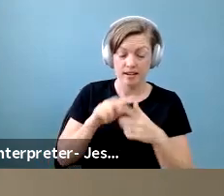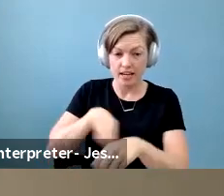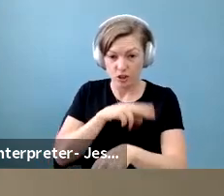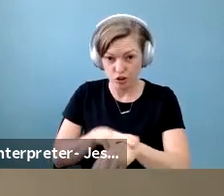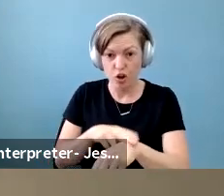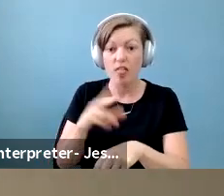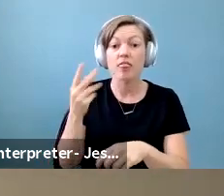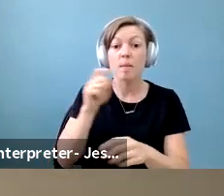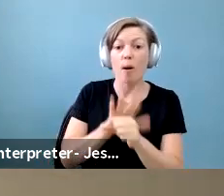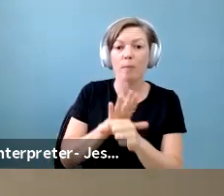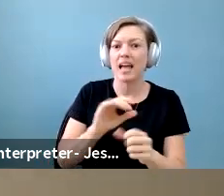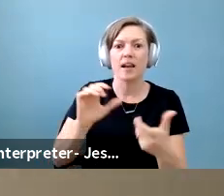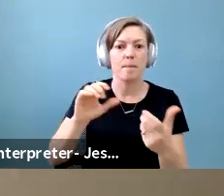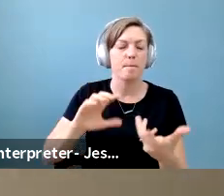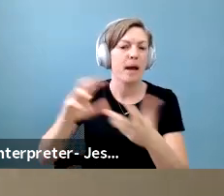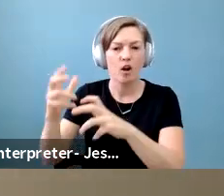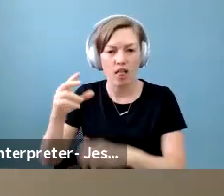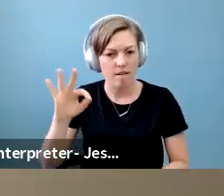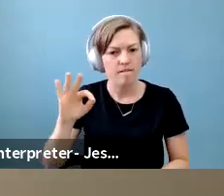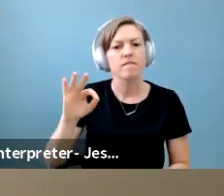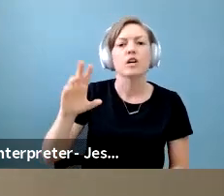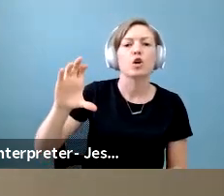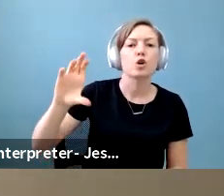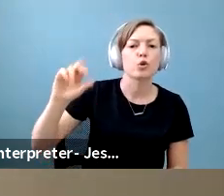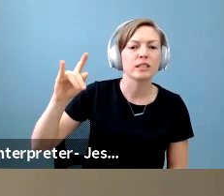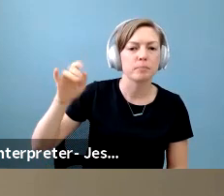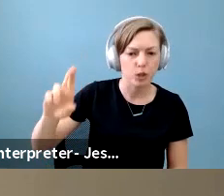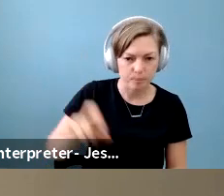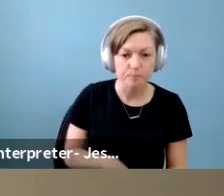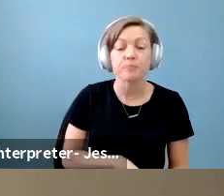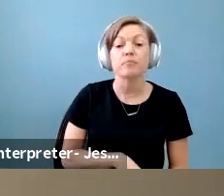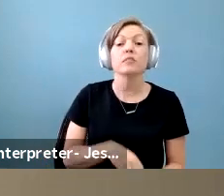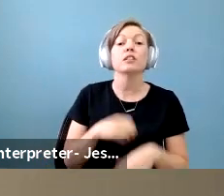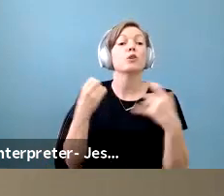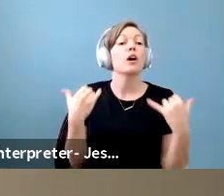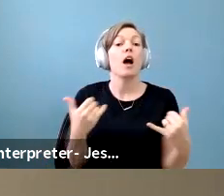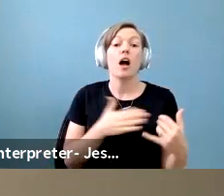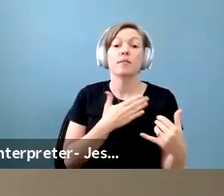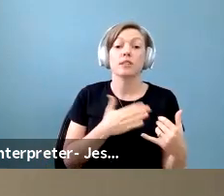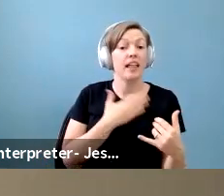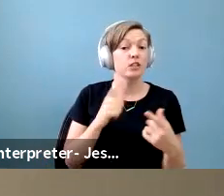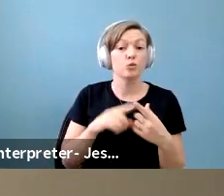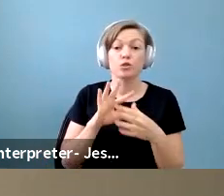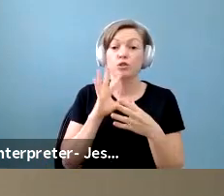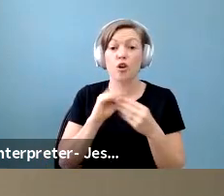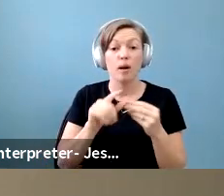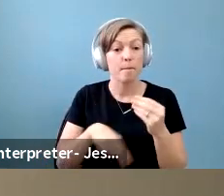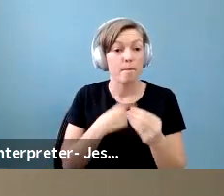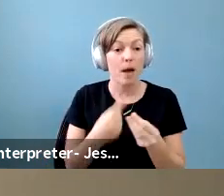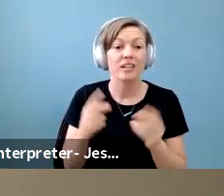CRISPR. So I'm delighted to be here today to talk about issues that haven't really been